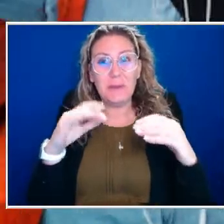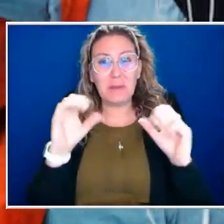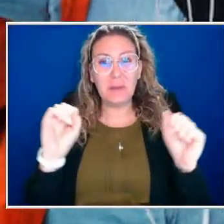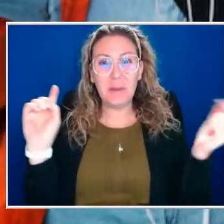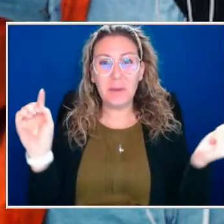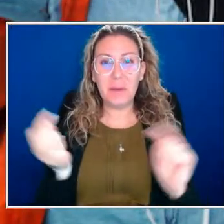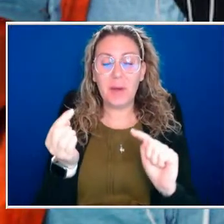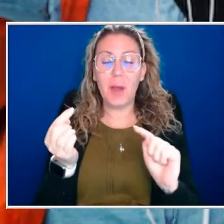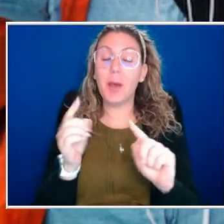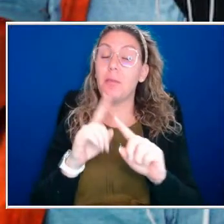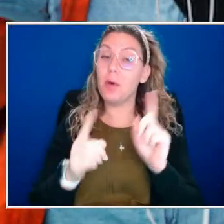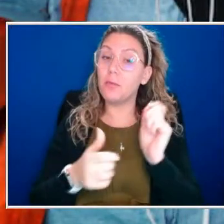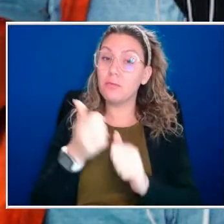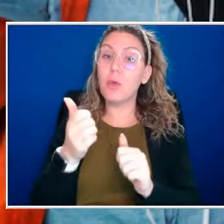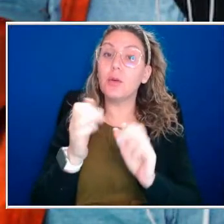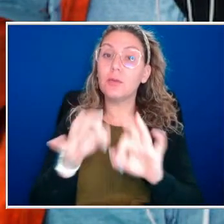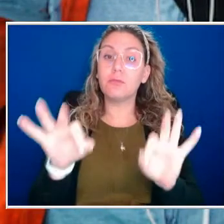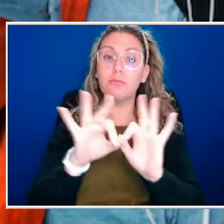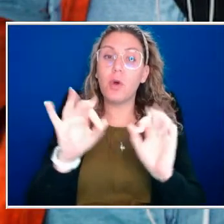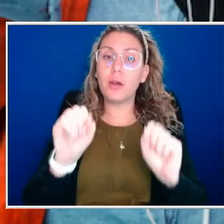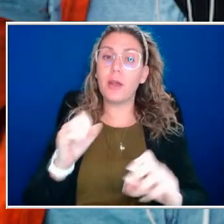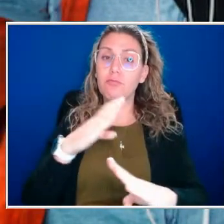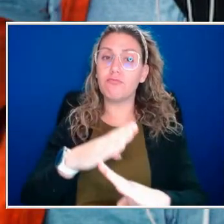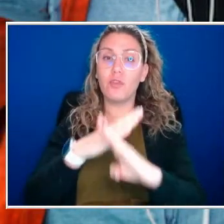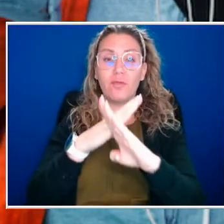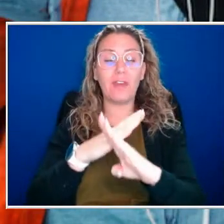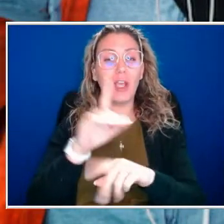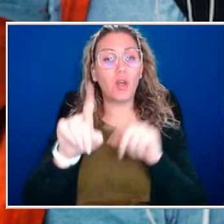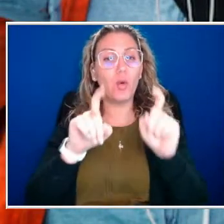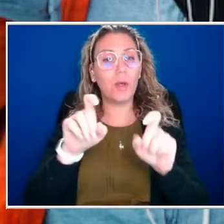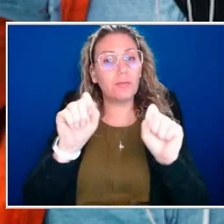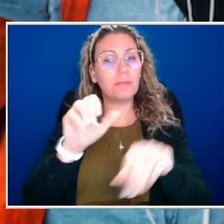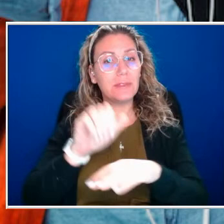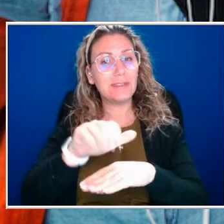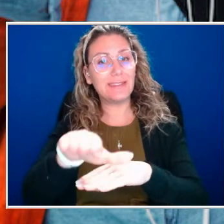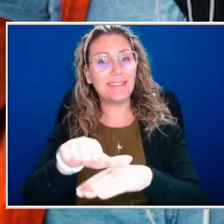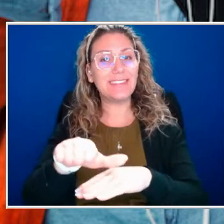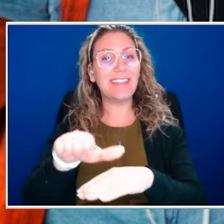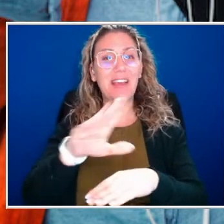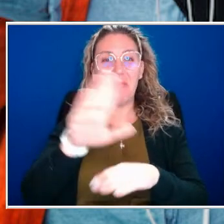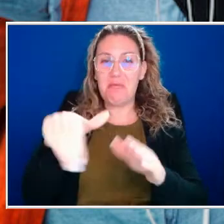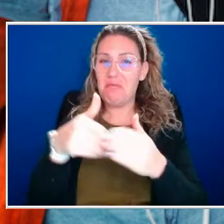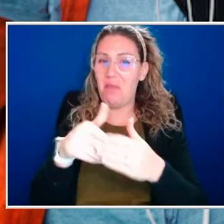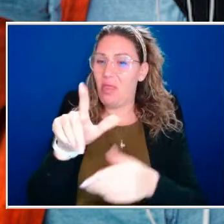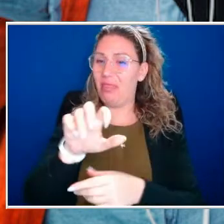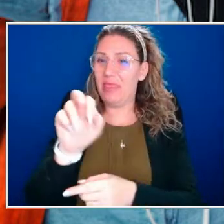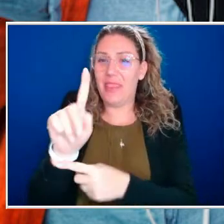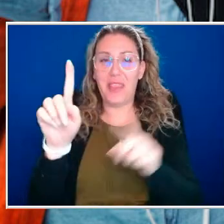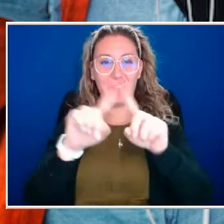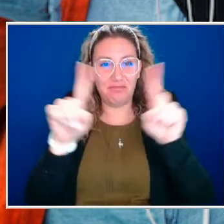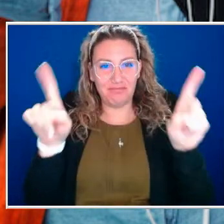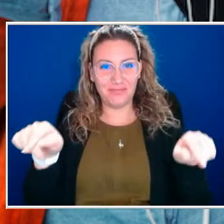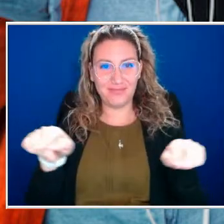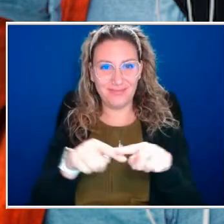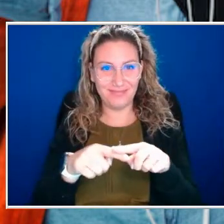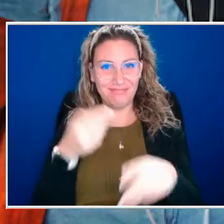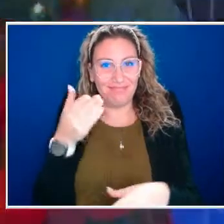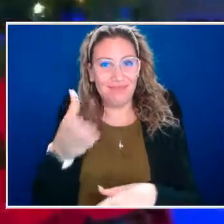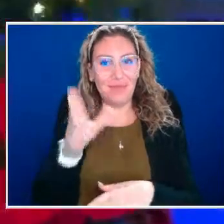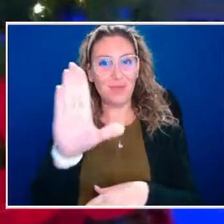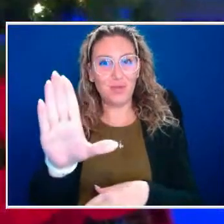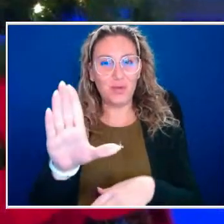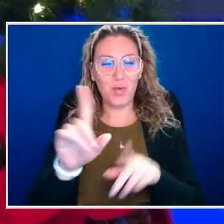make sure you get your questions sent in to us on YouTube, Facebook, and the Medical News Network. You can find links to all of those right there on your